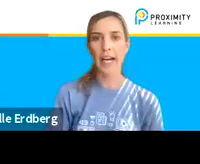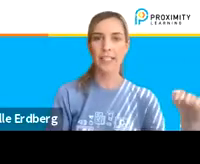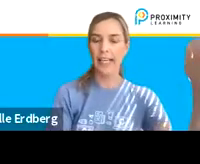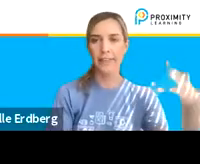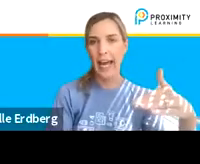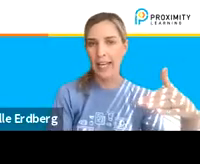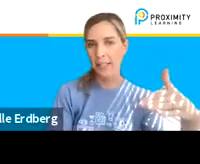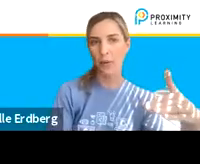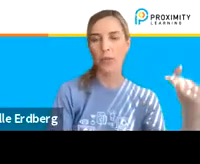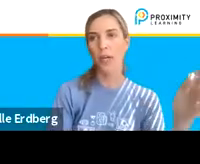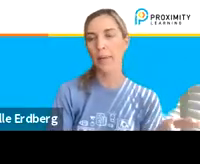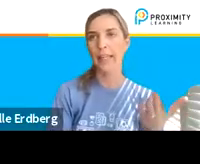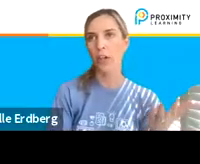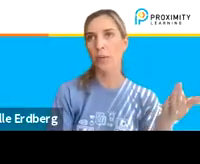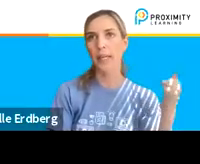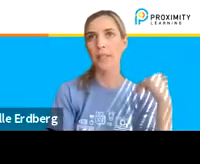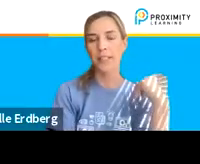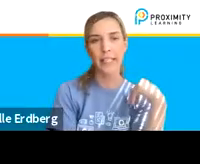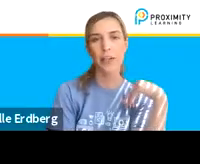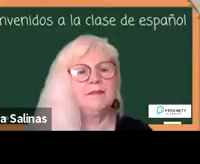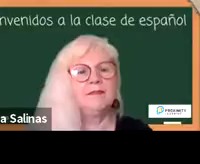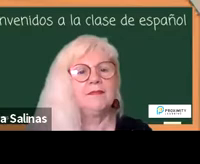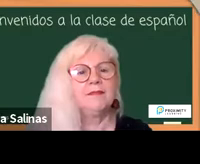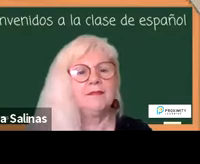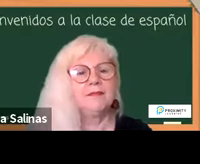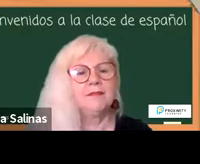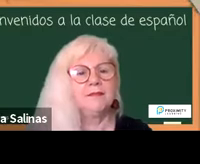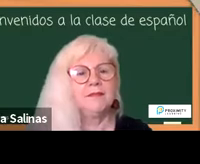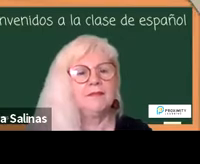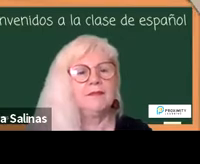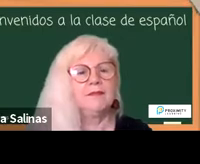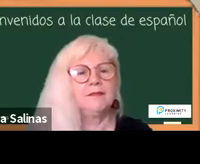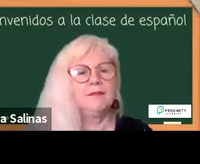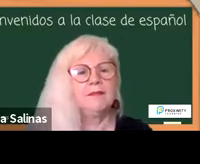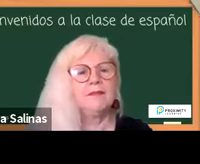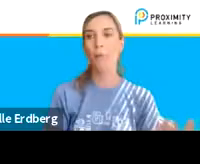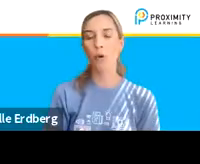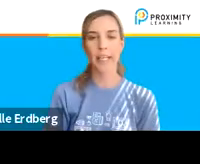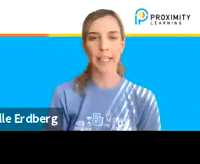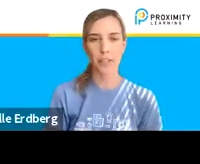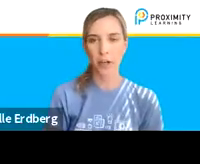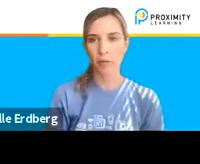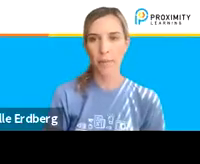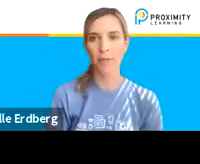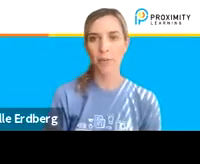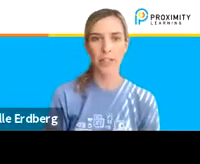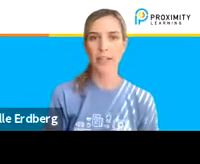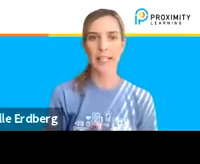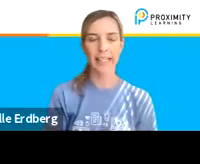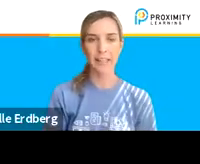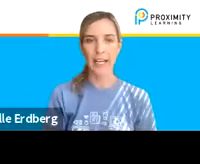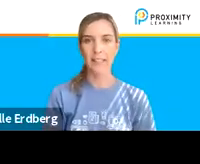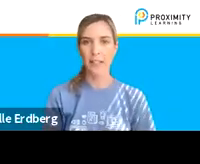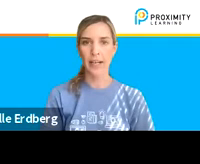have a set of tasks so that when you come in there, you'll be able to see, here are all the things that I need to get completed before we get started, right? Before we